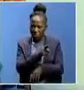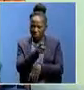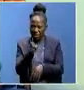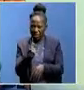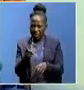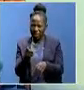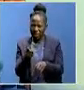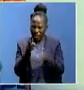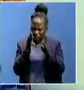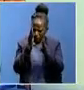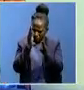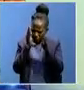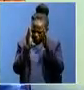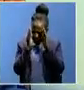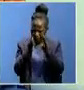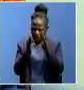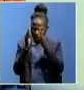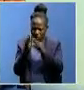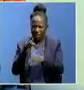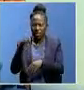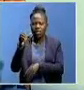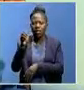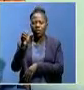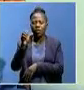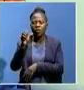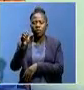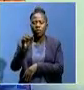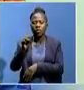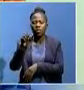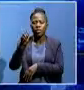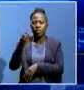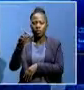interventions towards attainment of the SDGs.